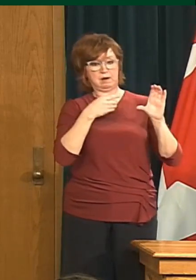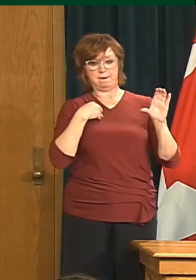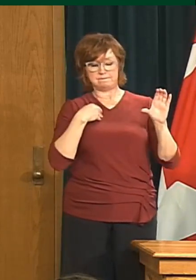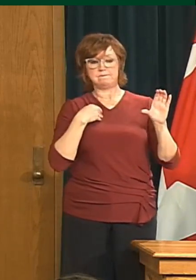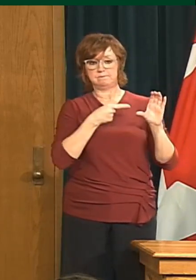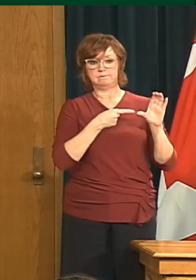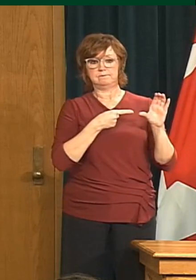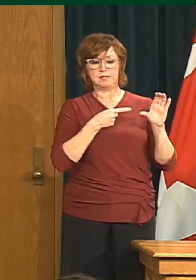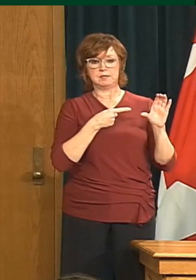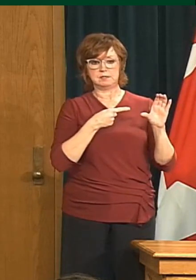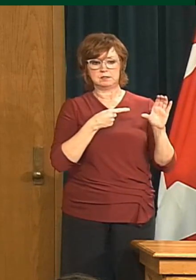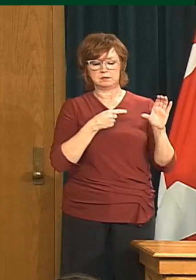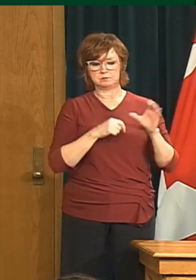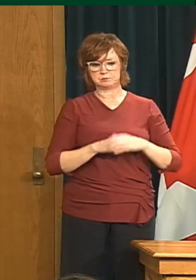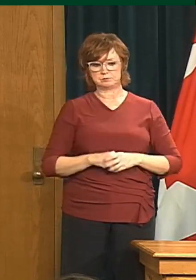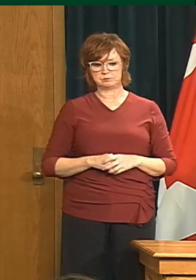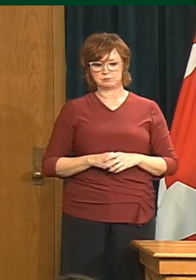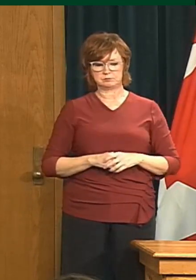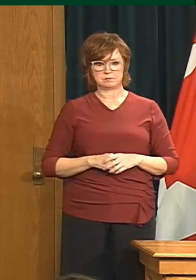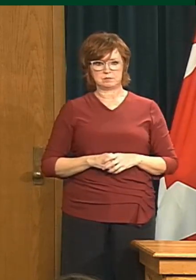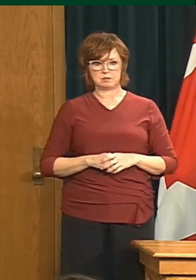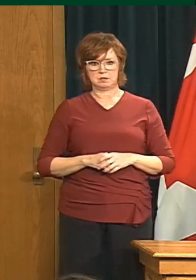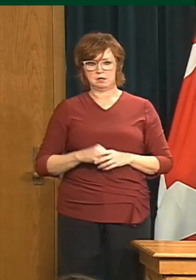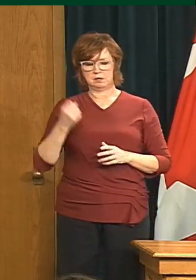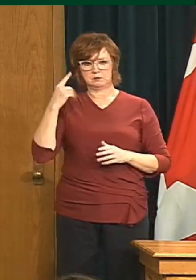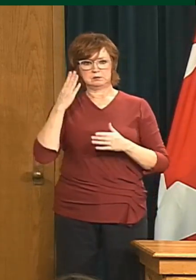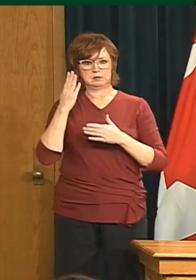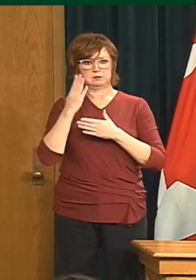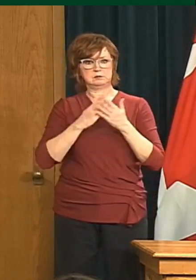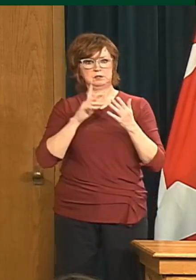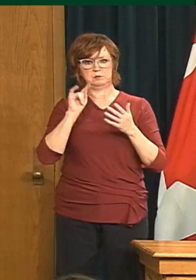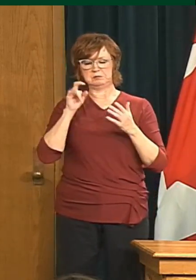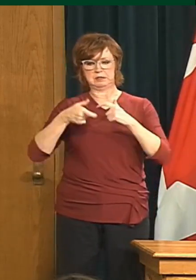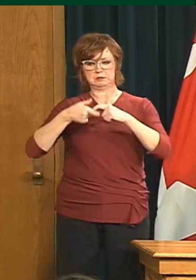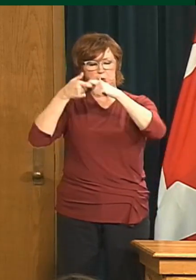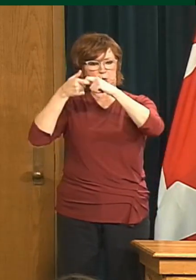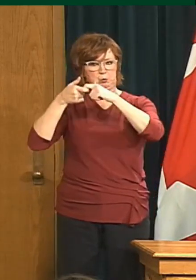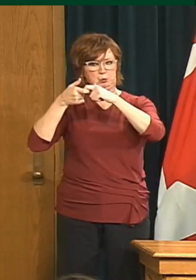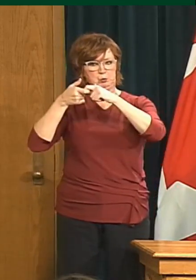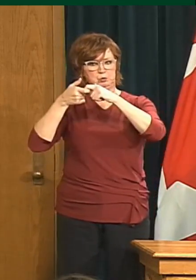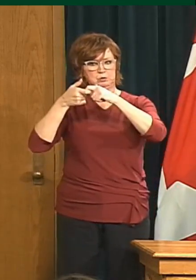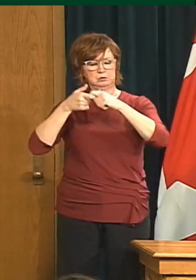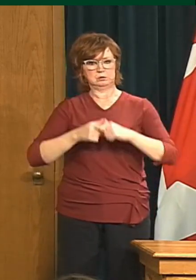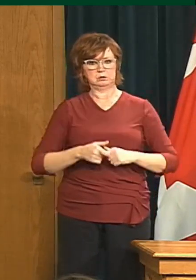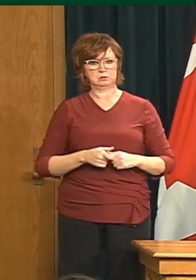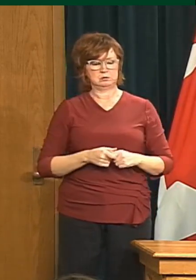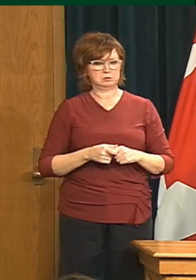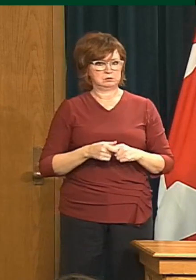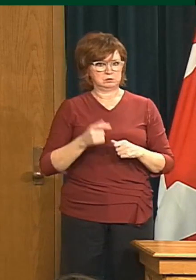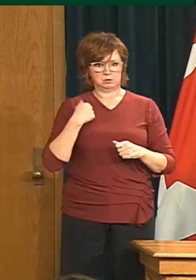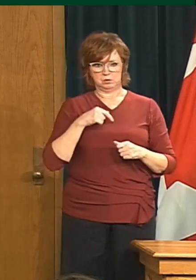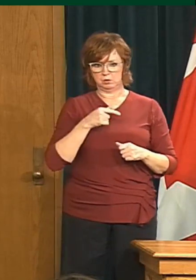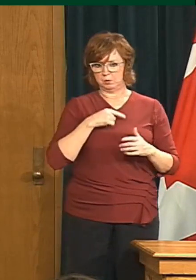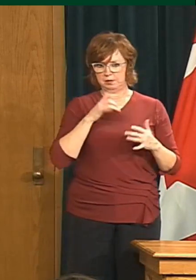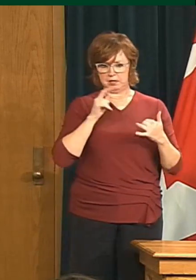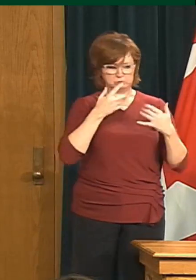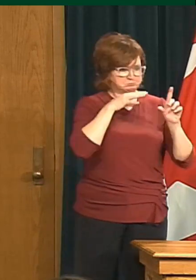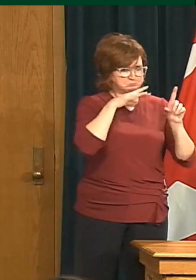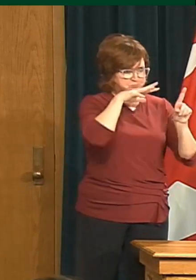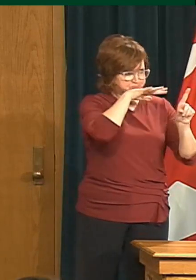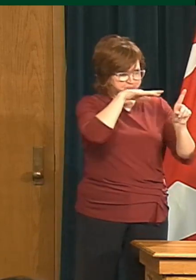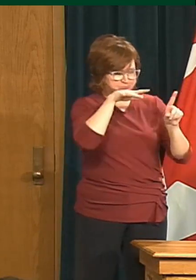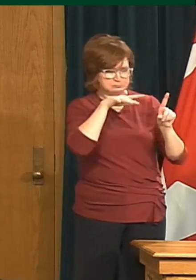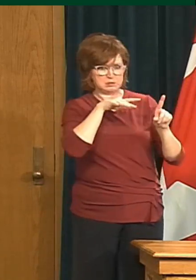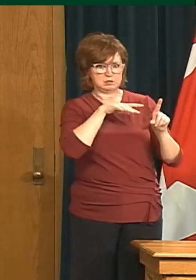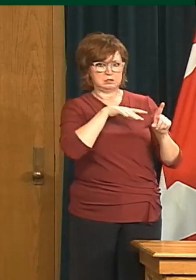revenues, because as you know, we've deferred a number of our taxes, so we will need to be, watching the markets, borrowing where we can